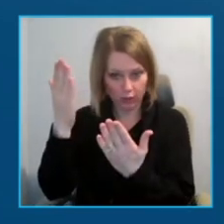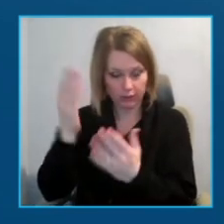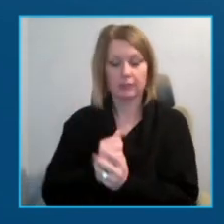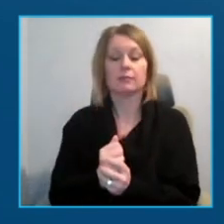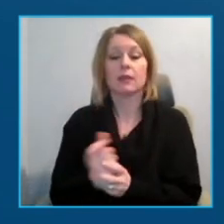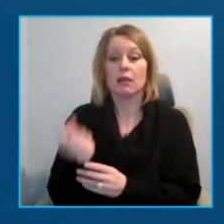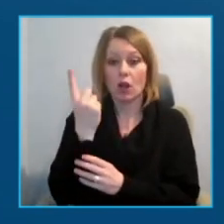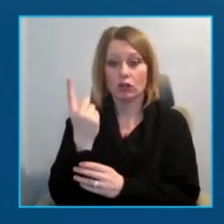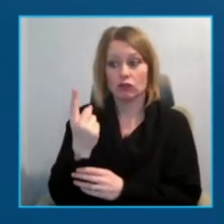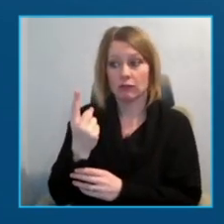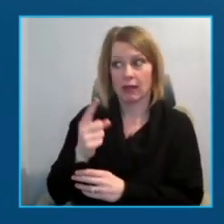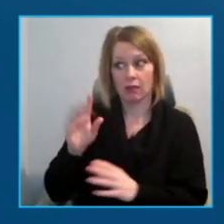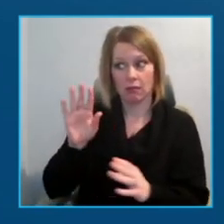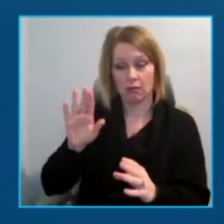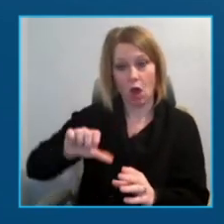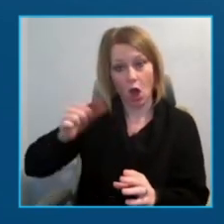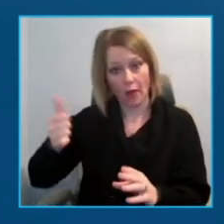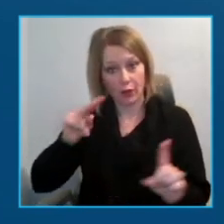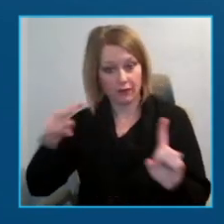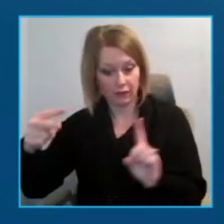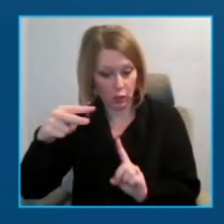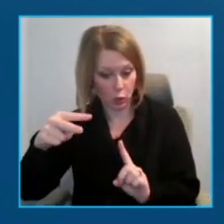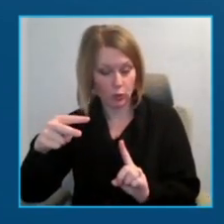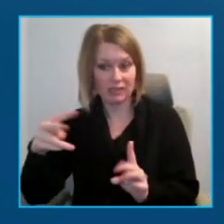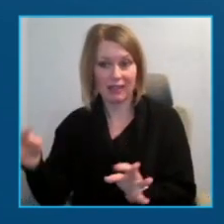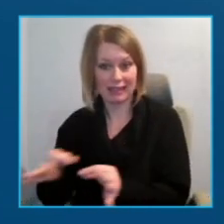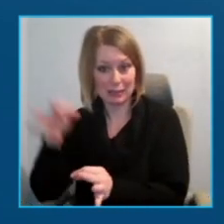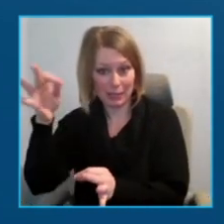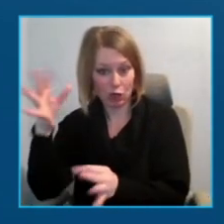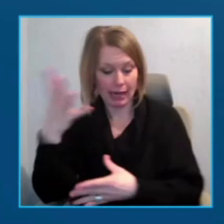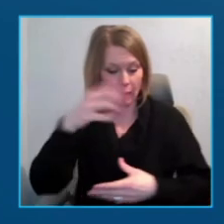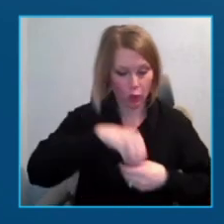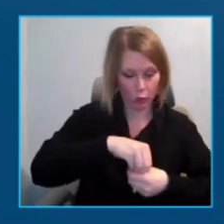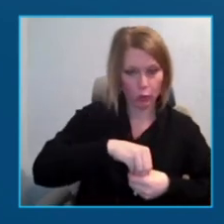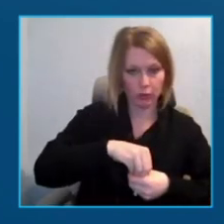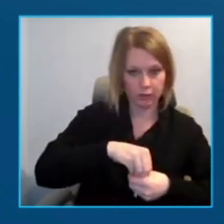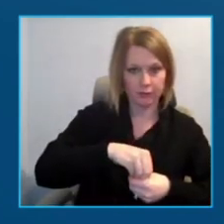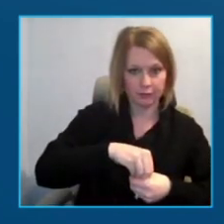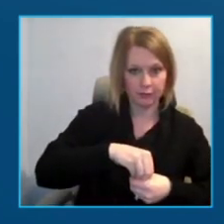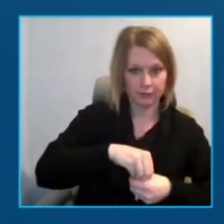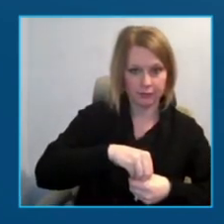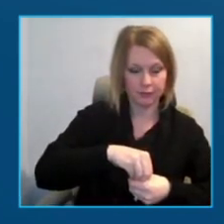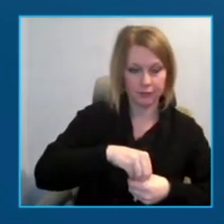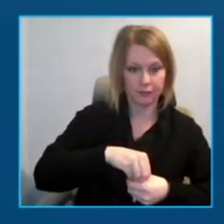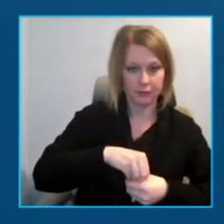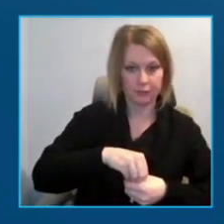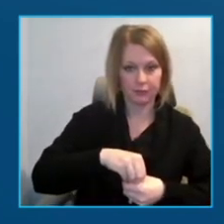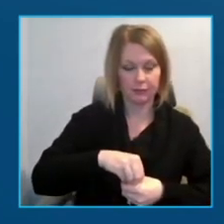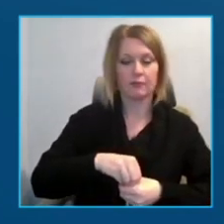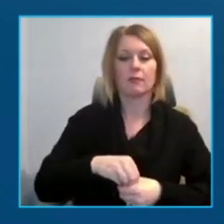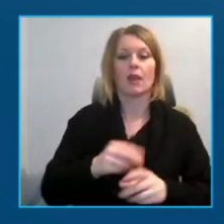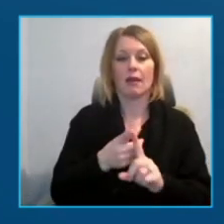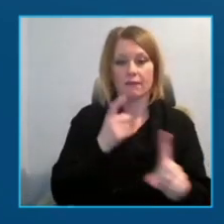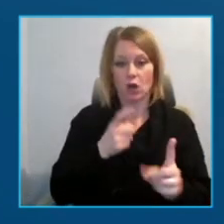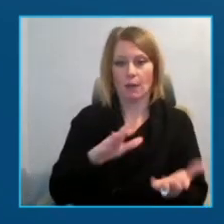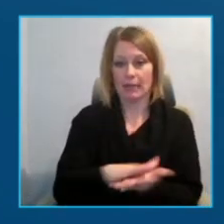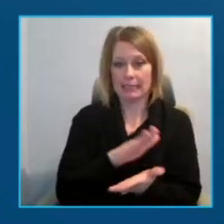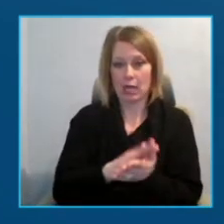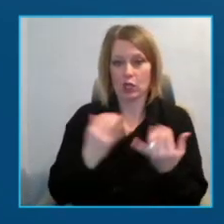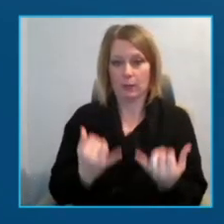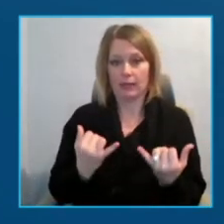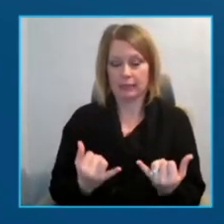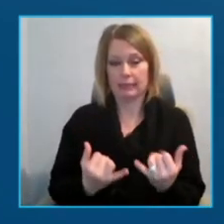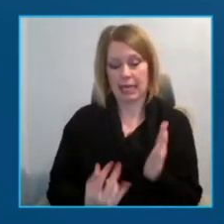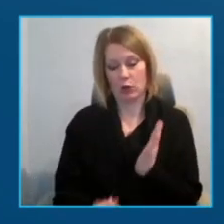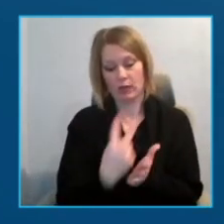these views in the document being reviewed by the Rules and Bylaws Committee today.